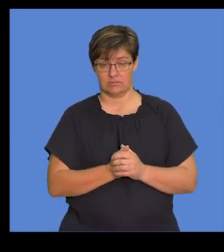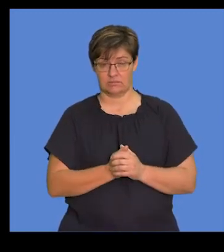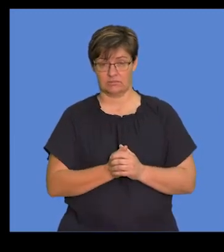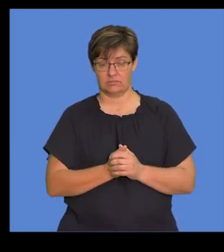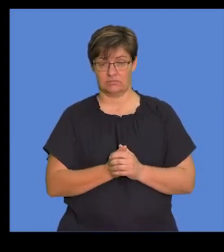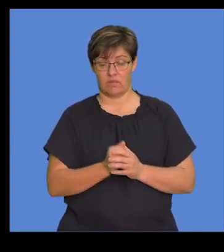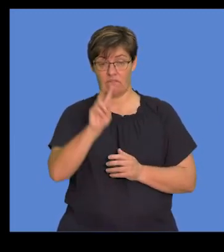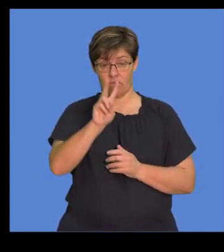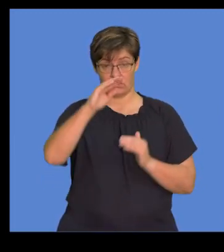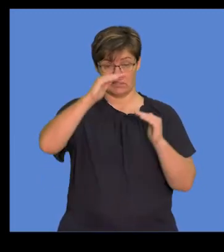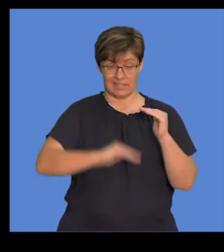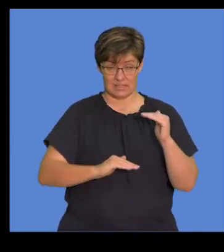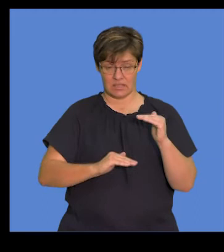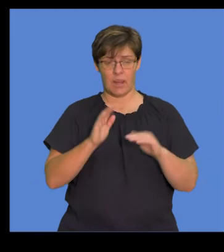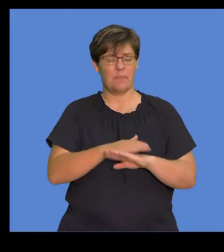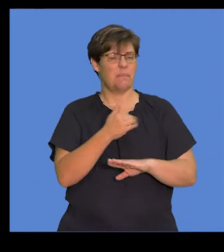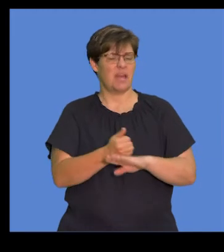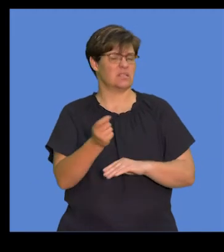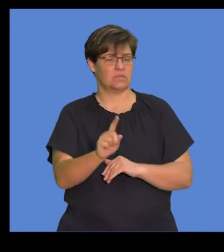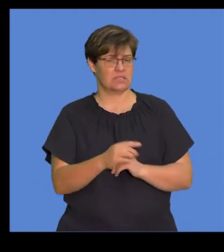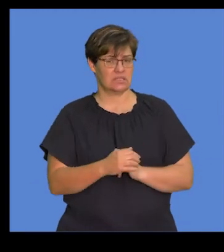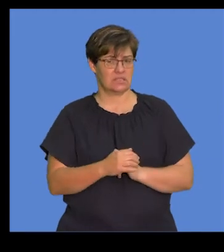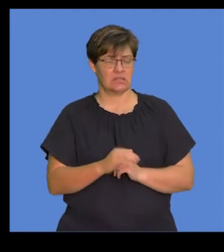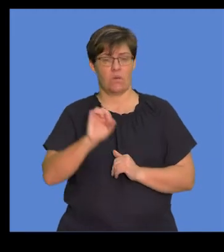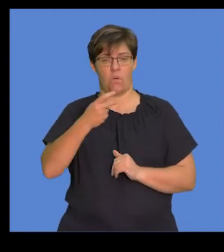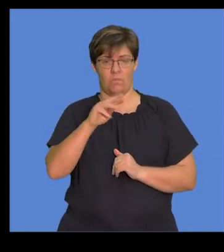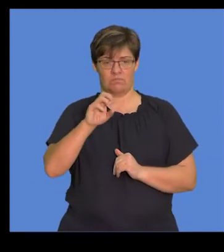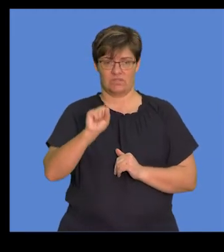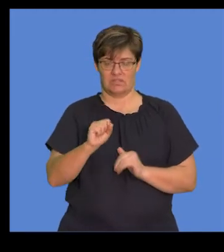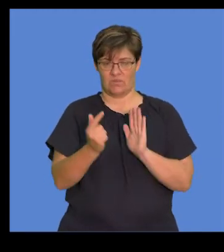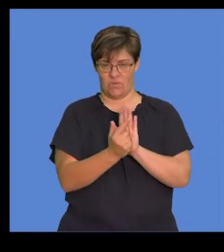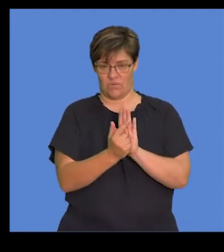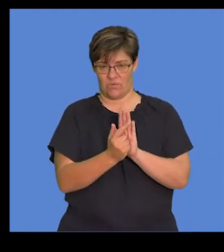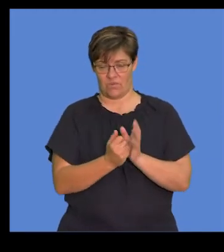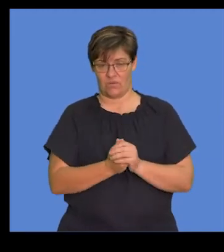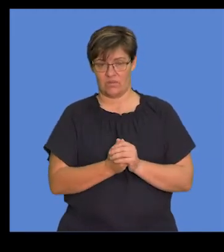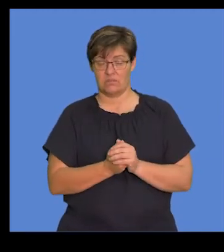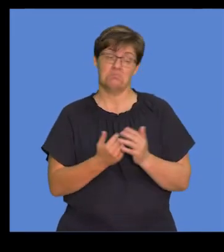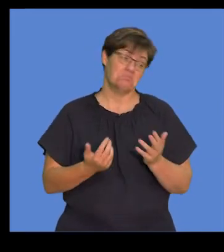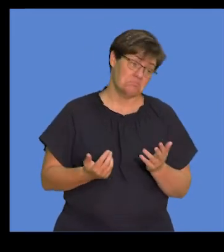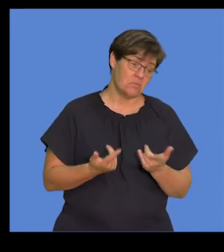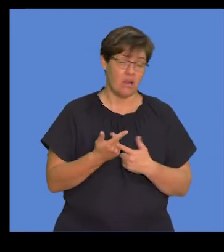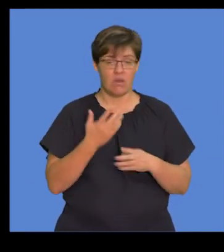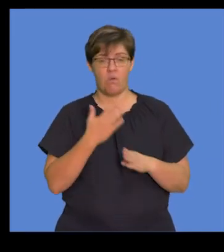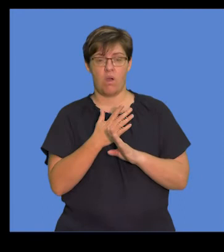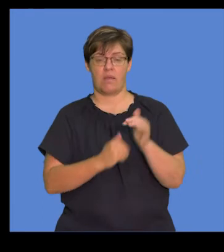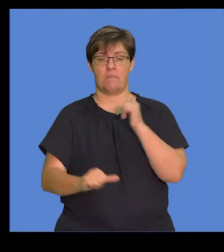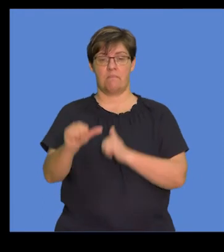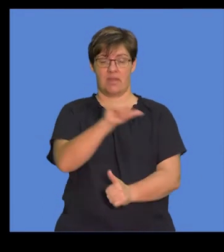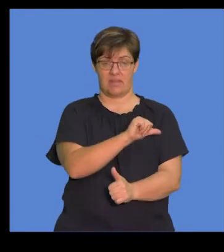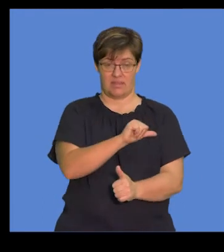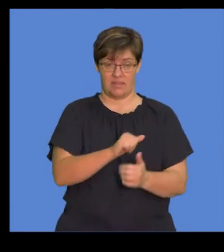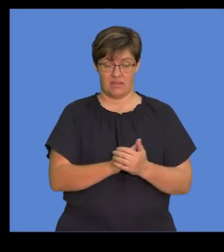Okay. So if the voltage decreases, it's based on the Ohm's law. So in other words, if we are